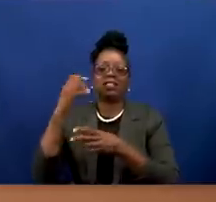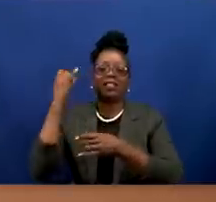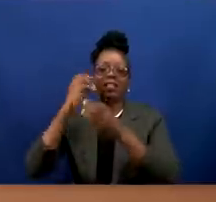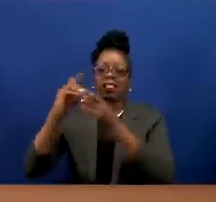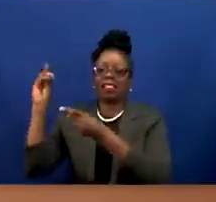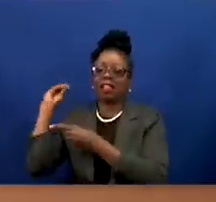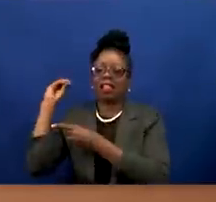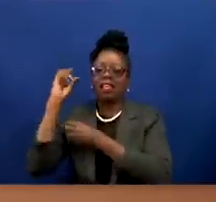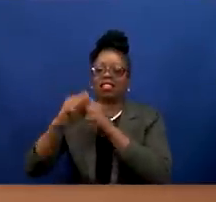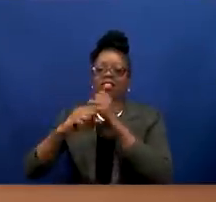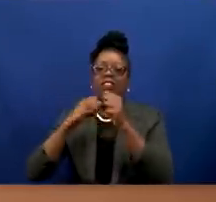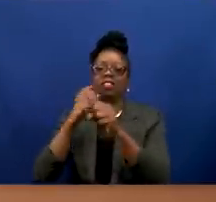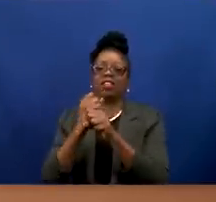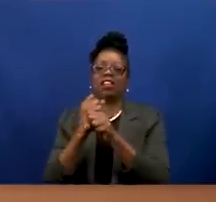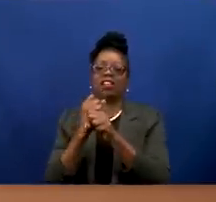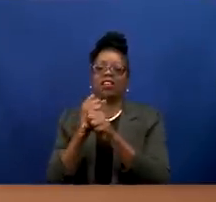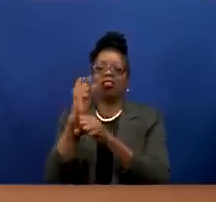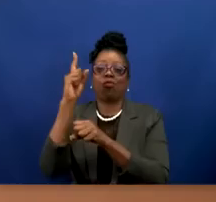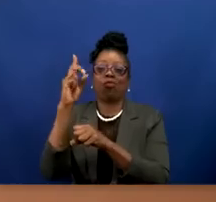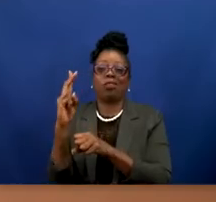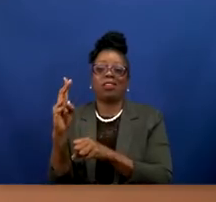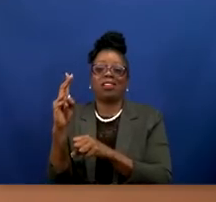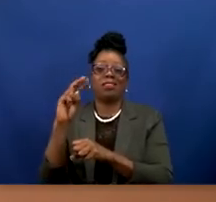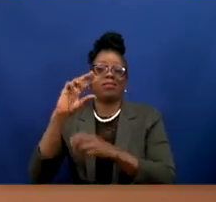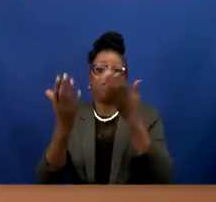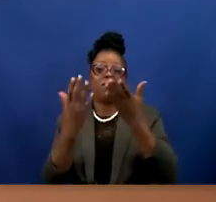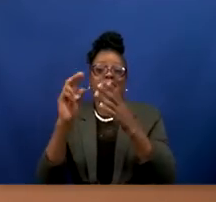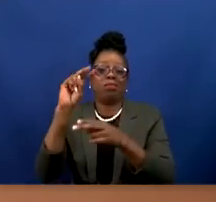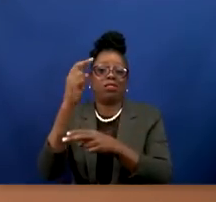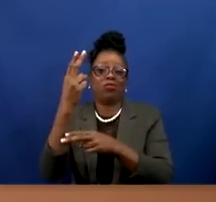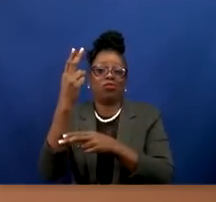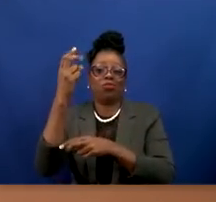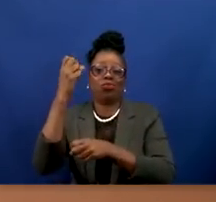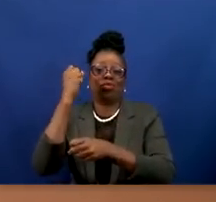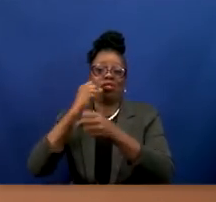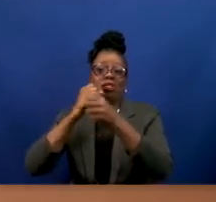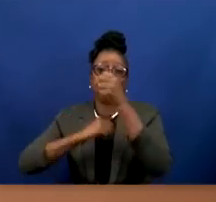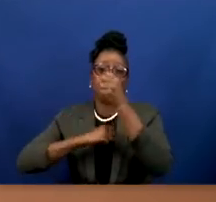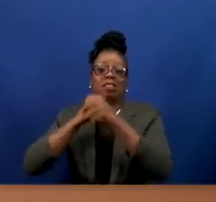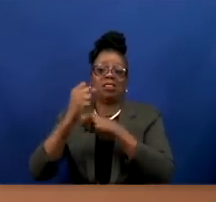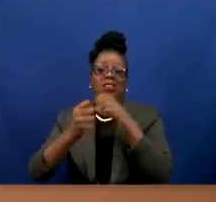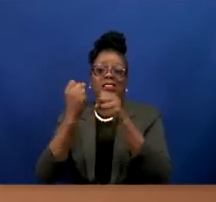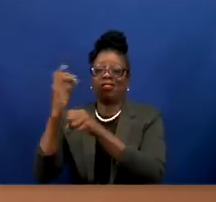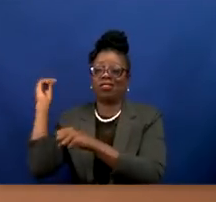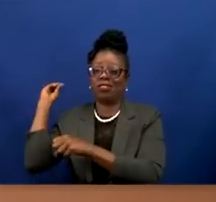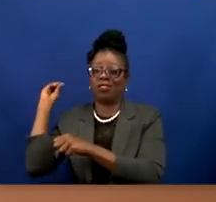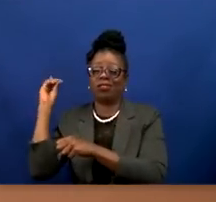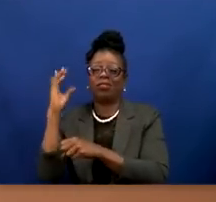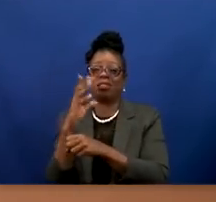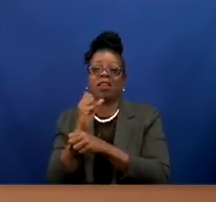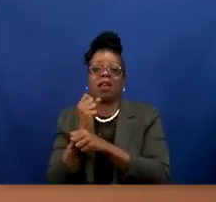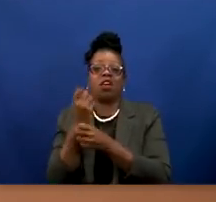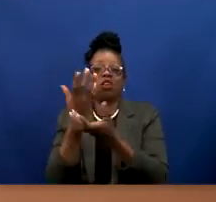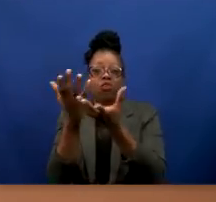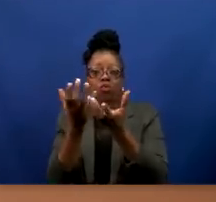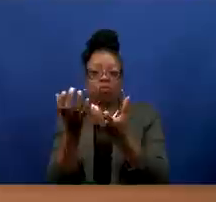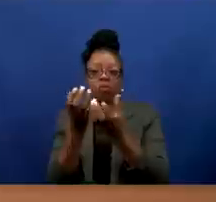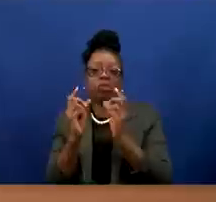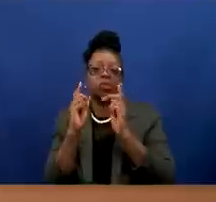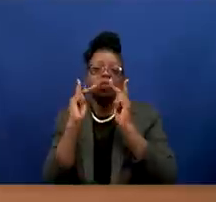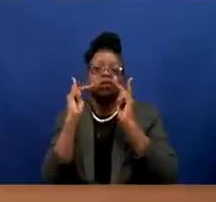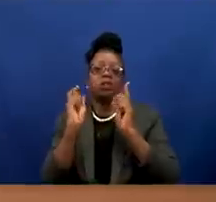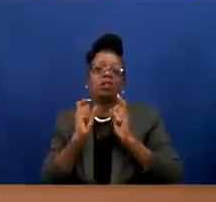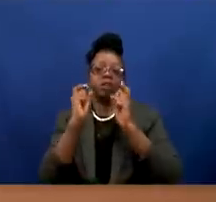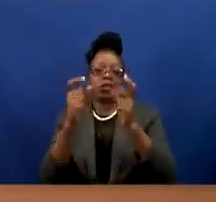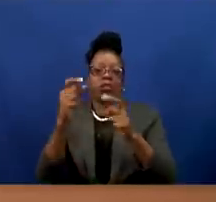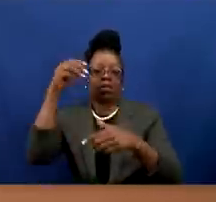that. The last year and a half, nearly 2 years, and those of you who'd like to give your gifts personally, we